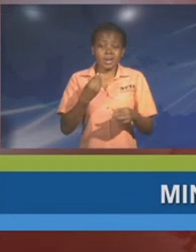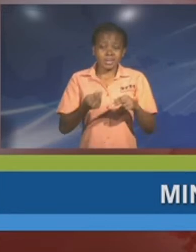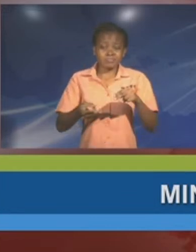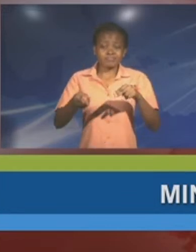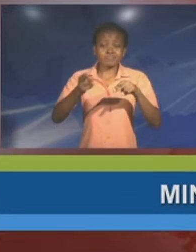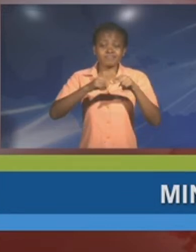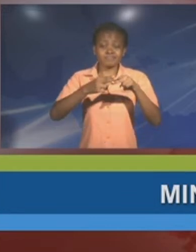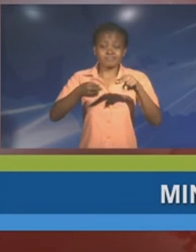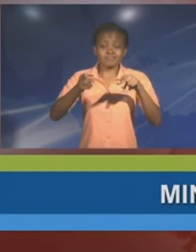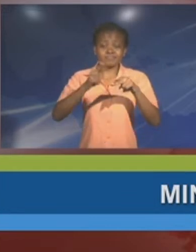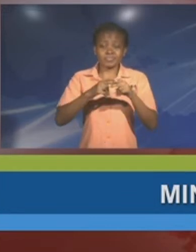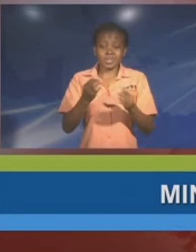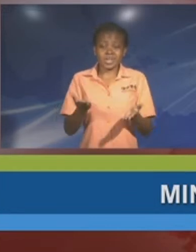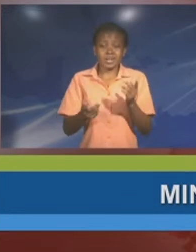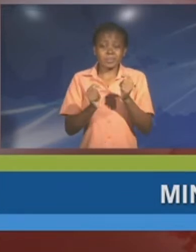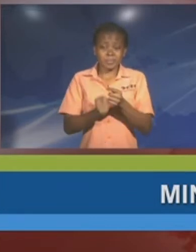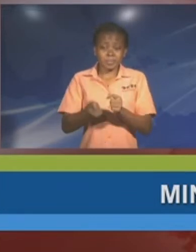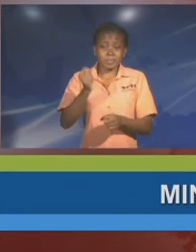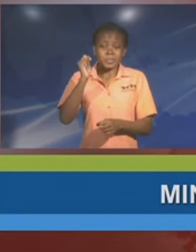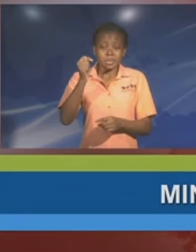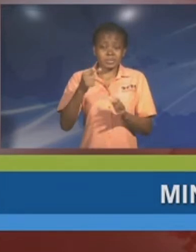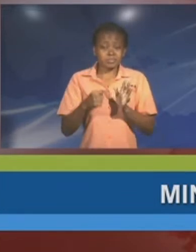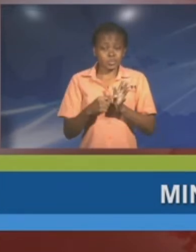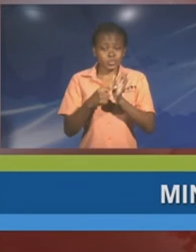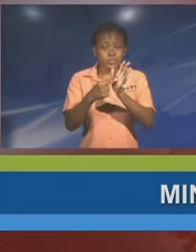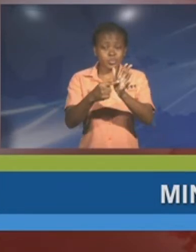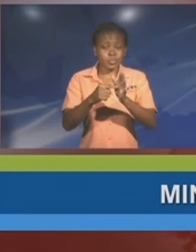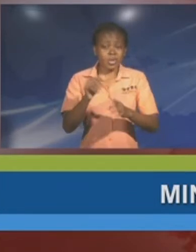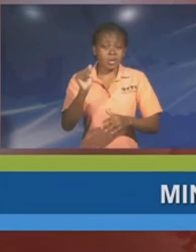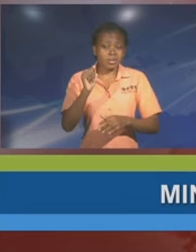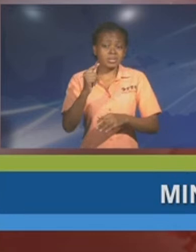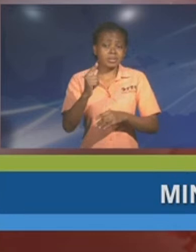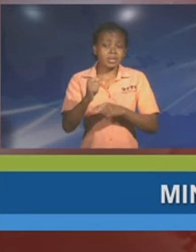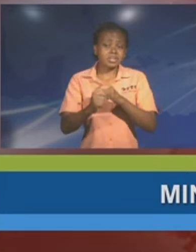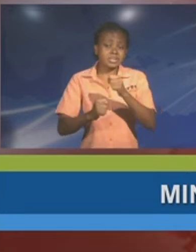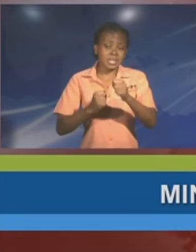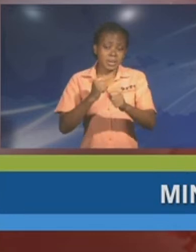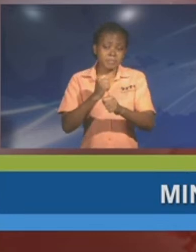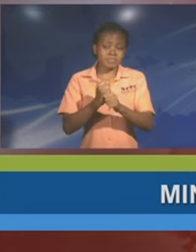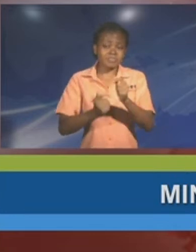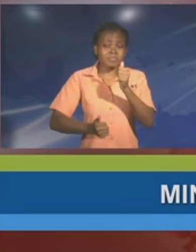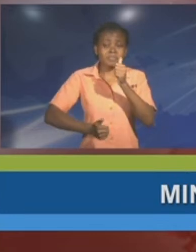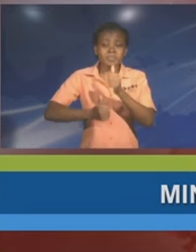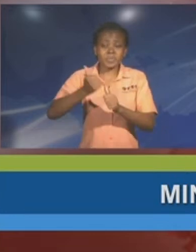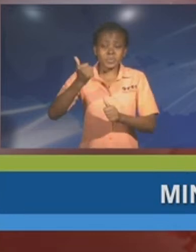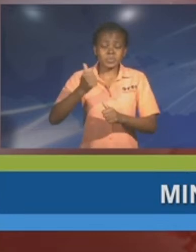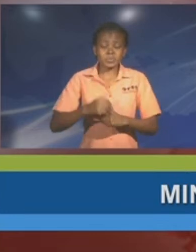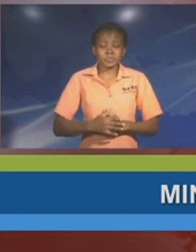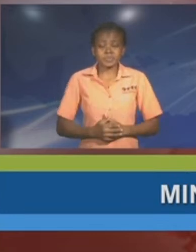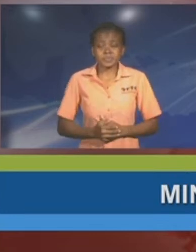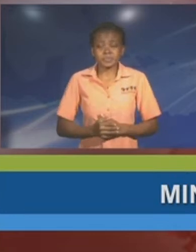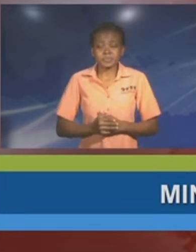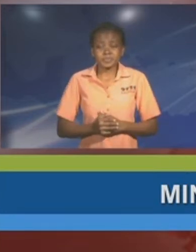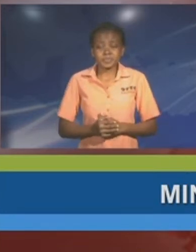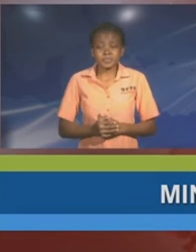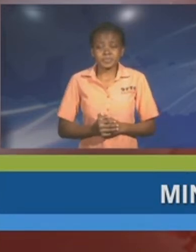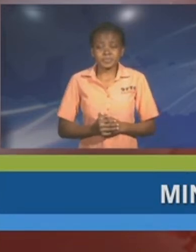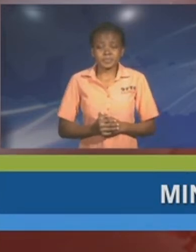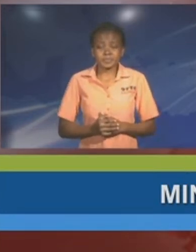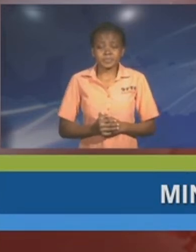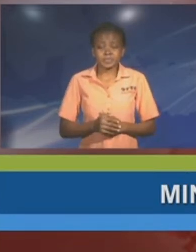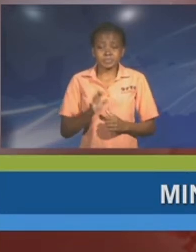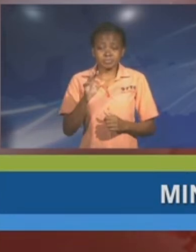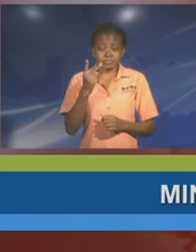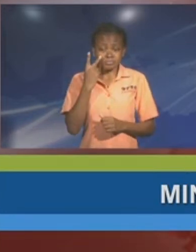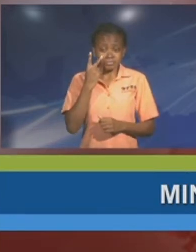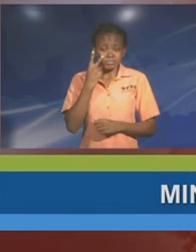Tobago, as my later slides will show, it is the dominant sublineage of Omicron as well. Local cases increasing and